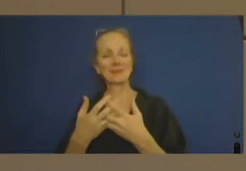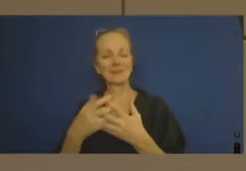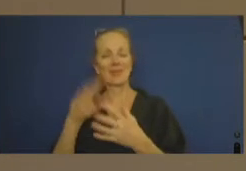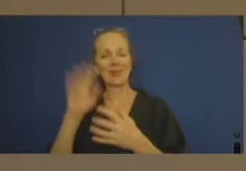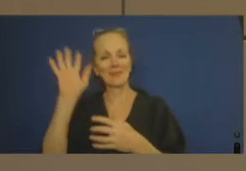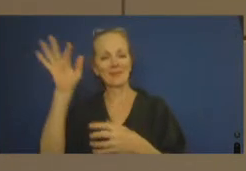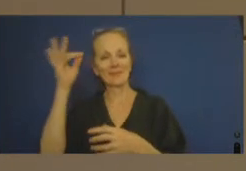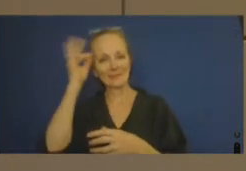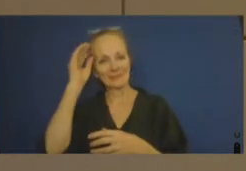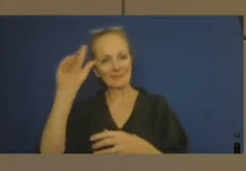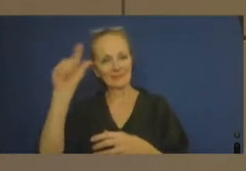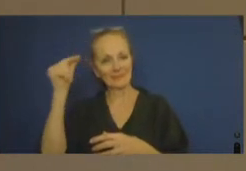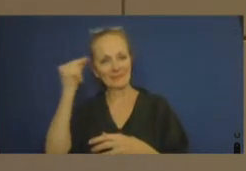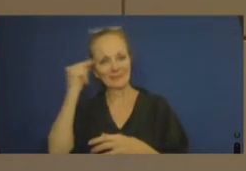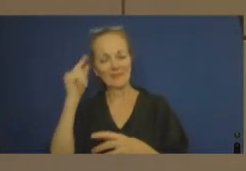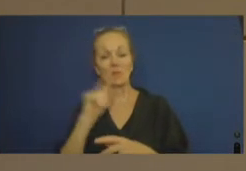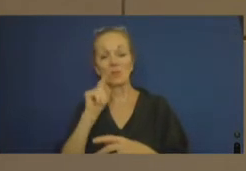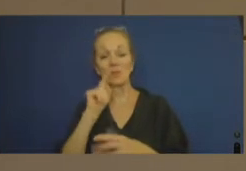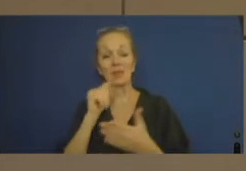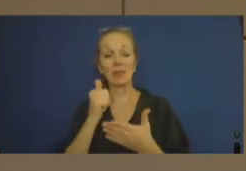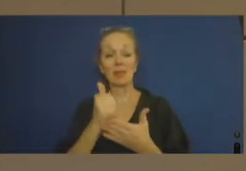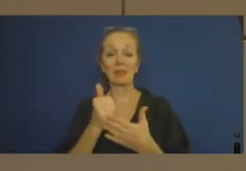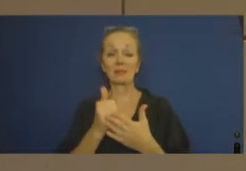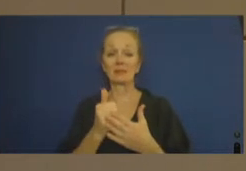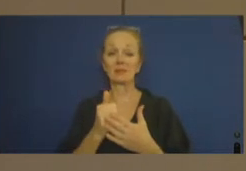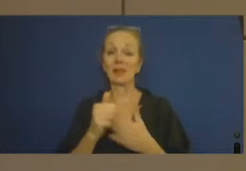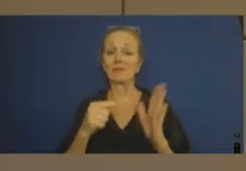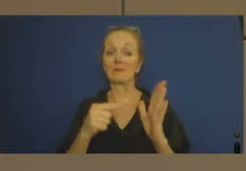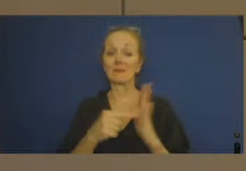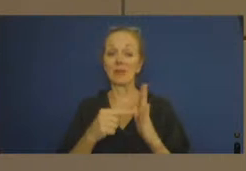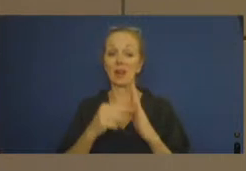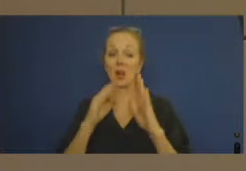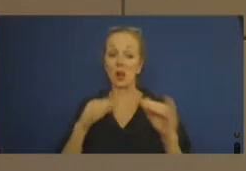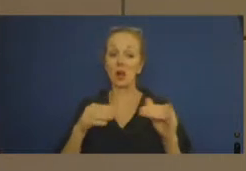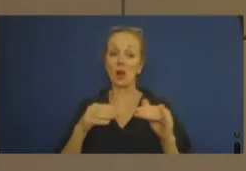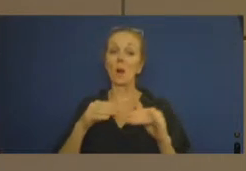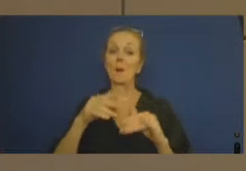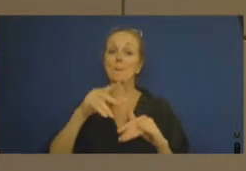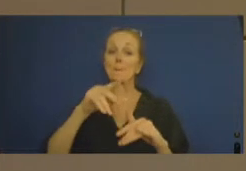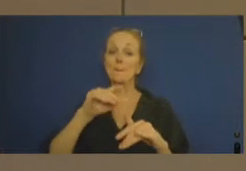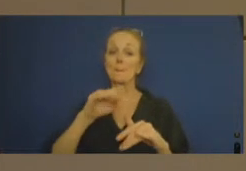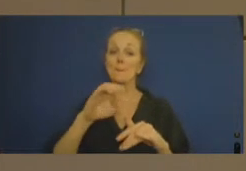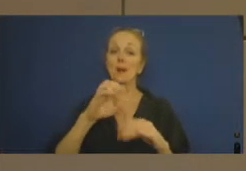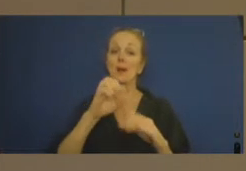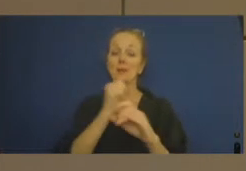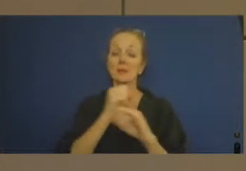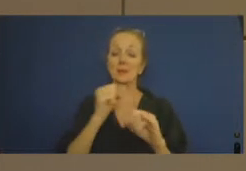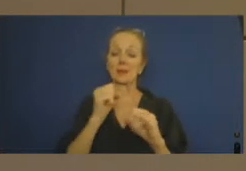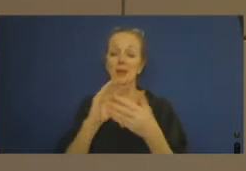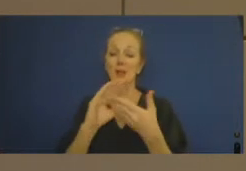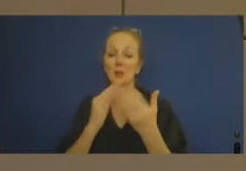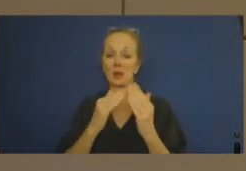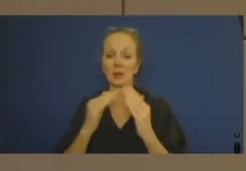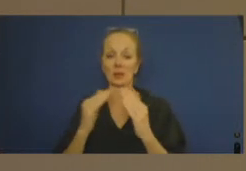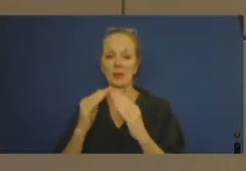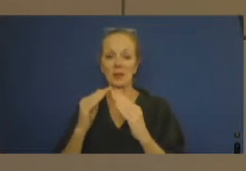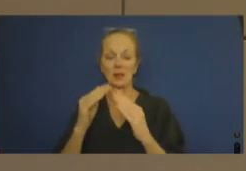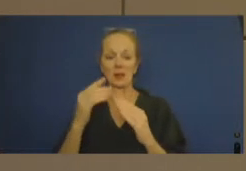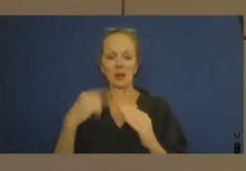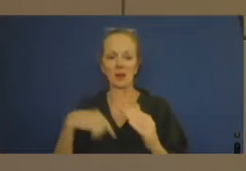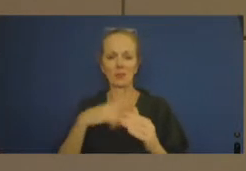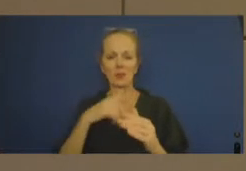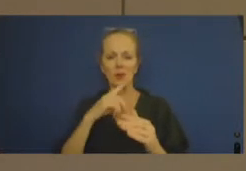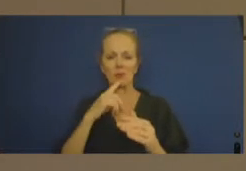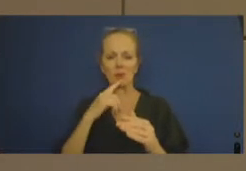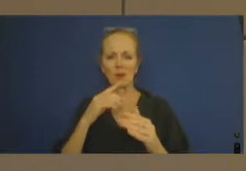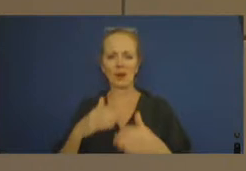government and has really helped us tackle affordable housing, public safety in our communities. So I'm certainly very